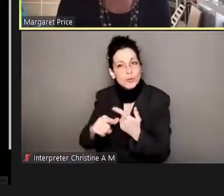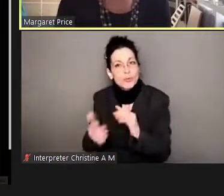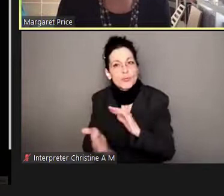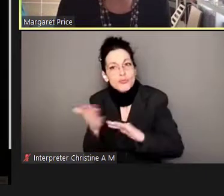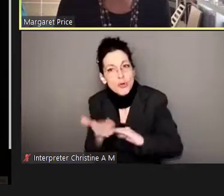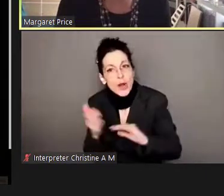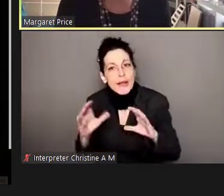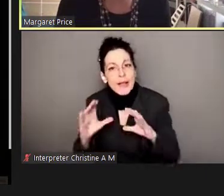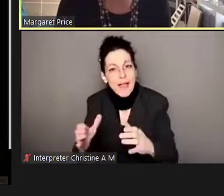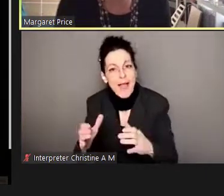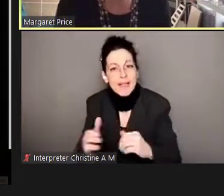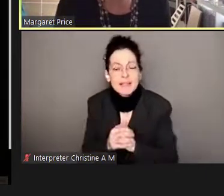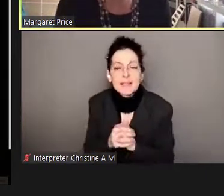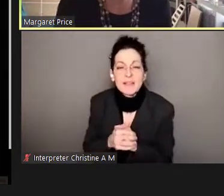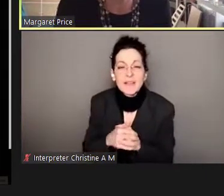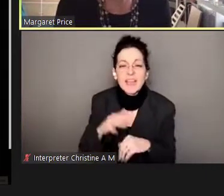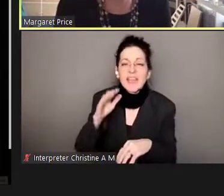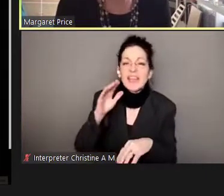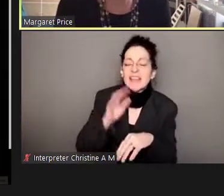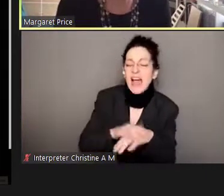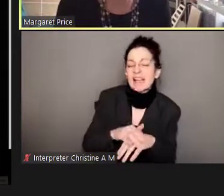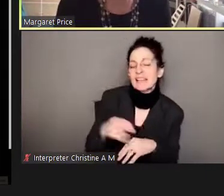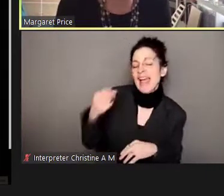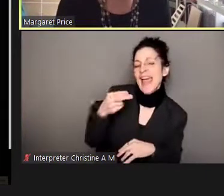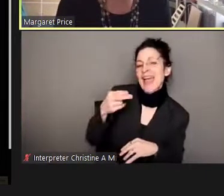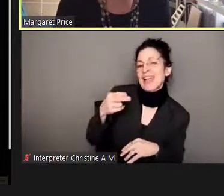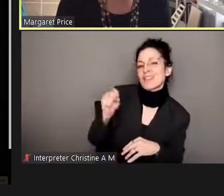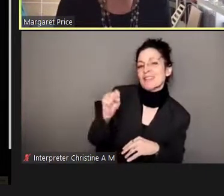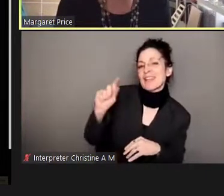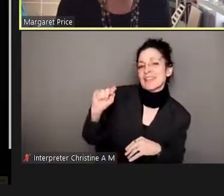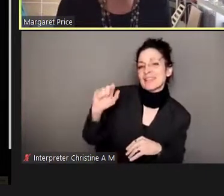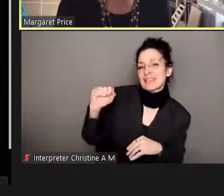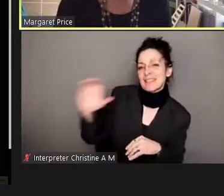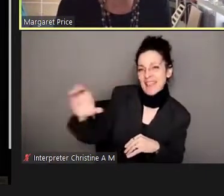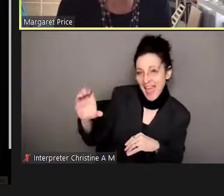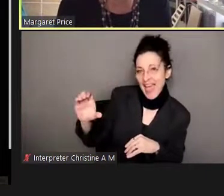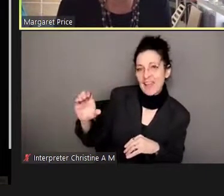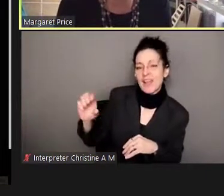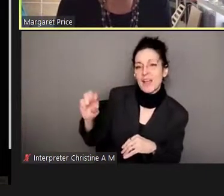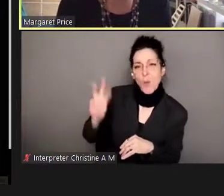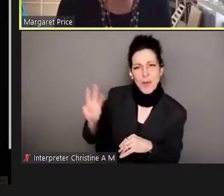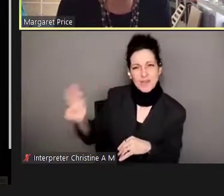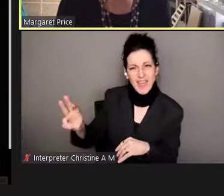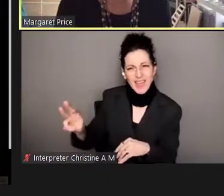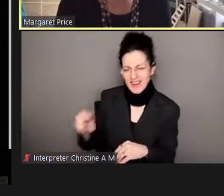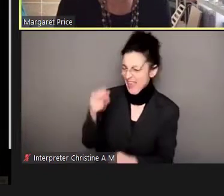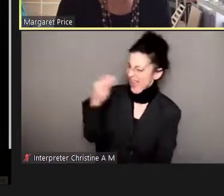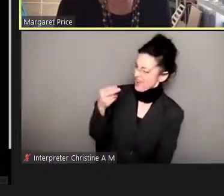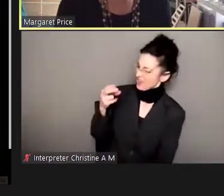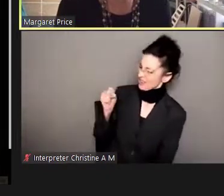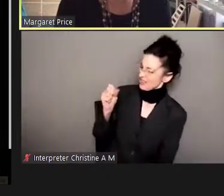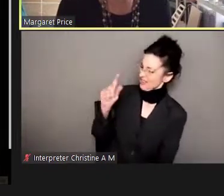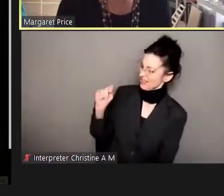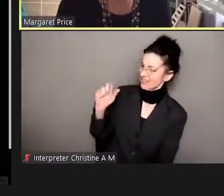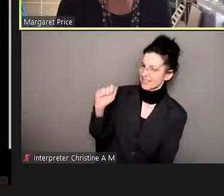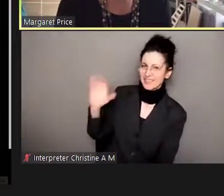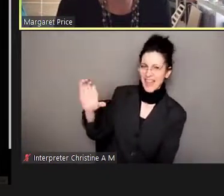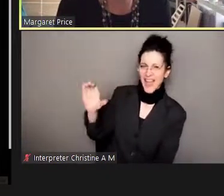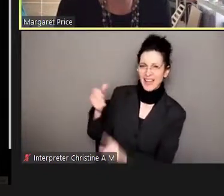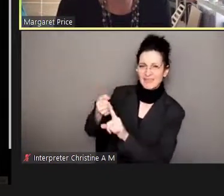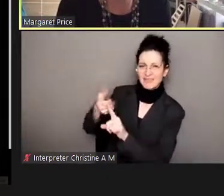think you can still find it there. I actually don't remember what Haystack stands for. Does anybody else remember?